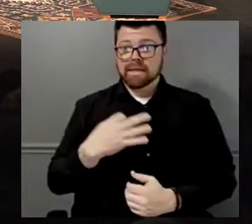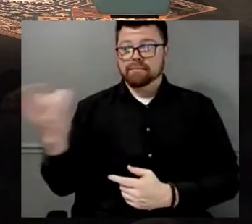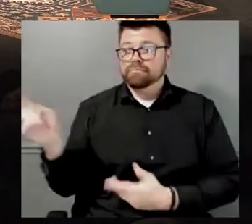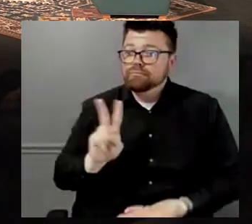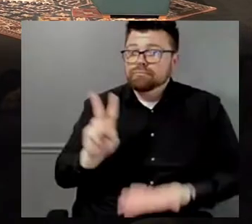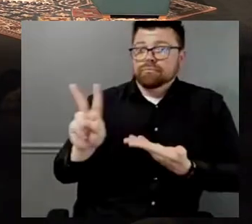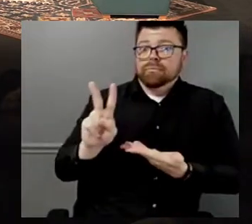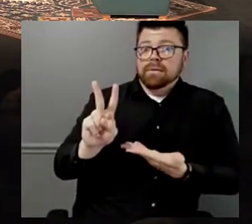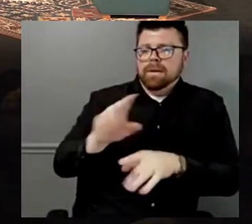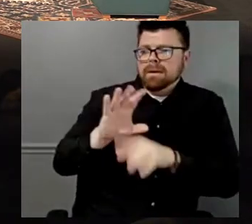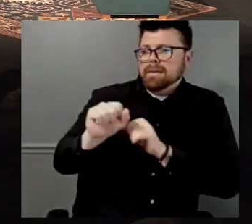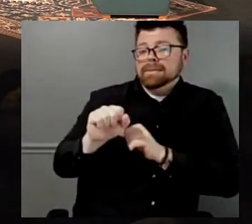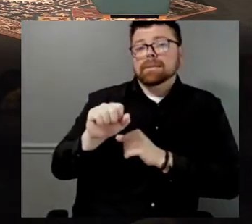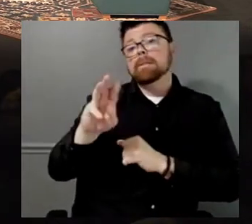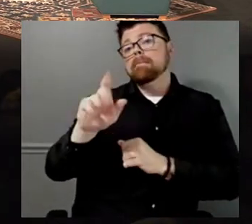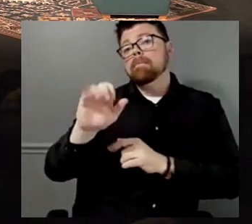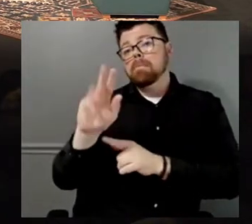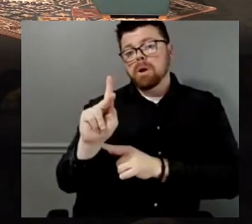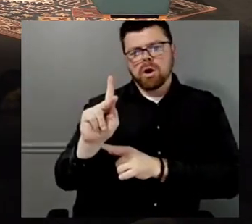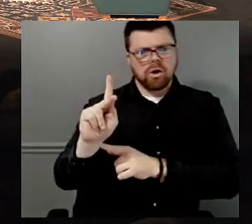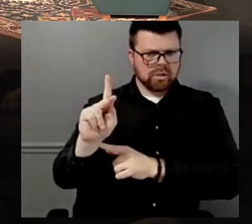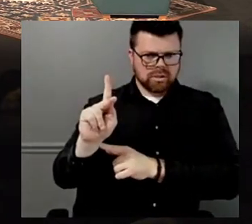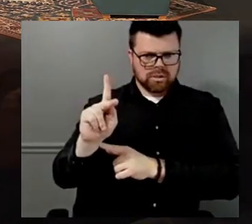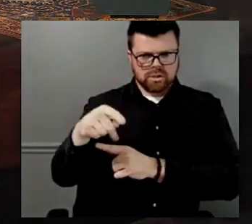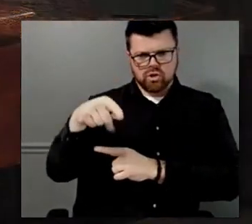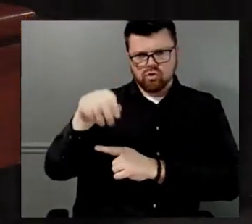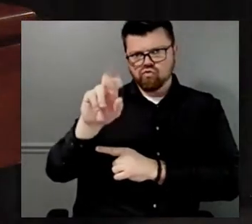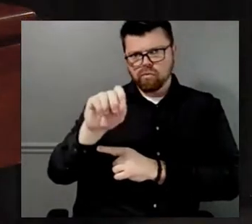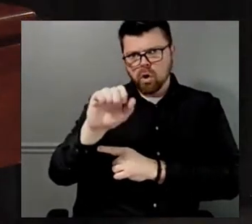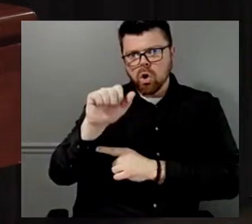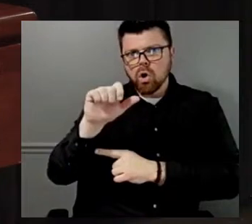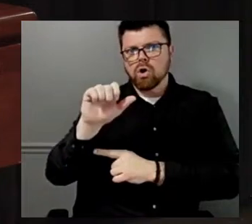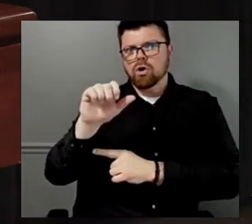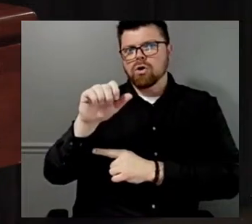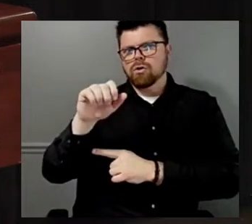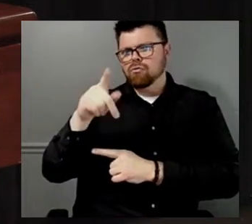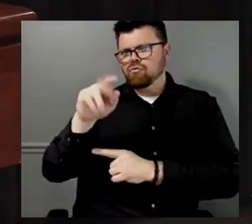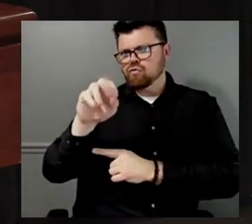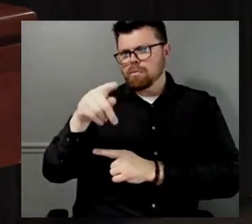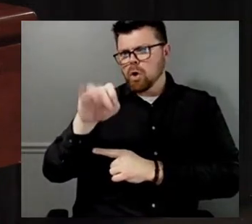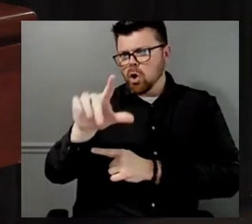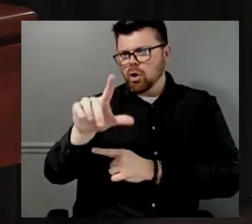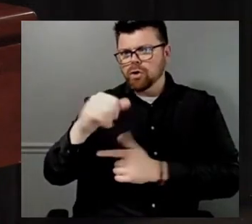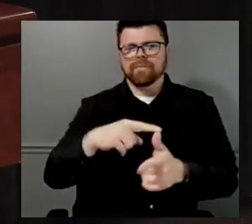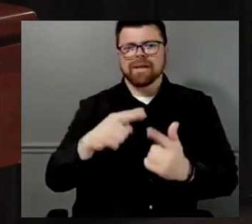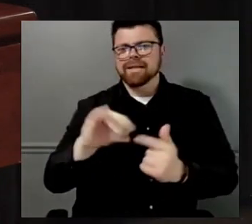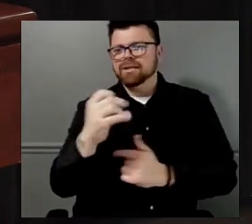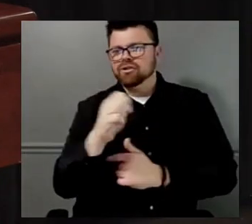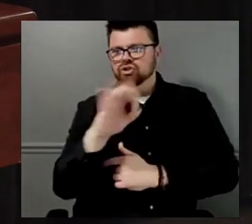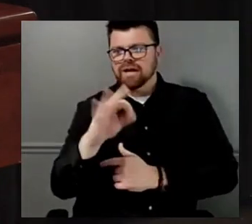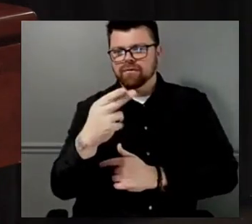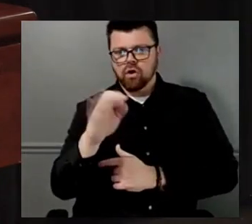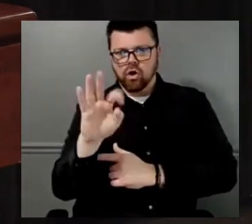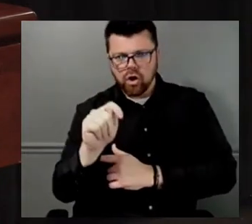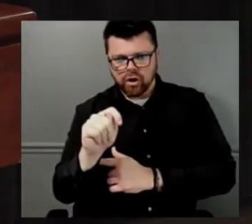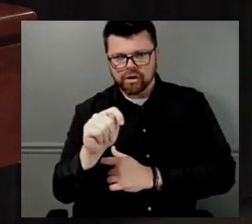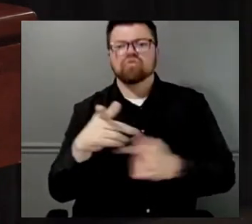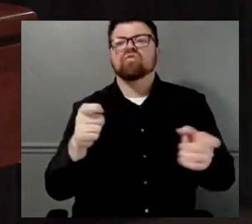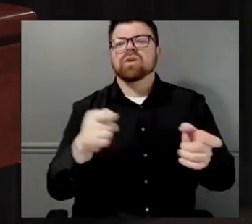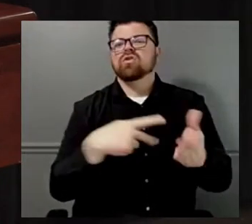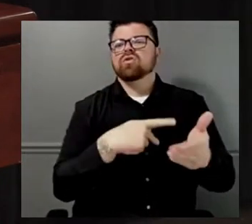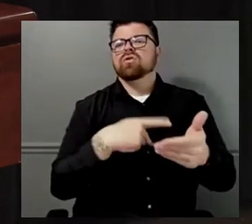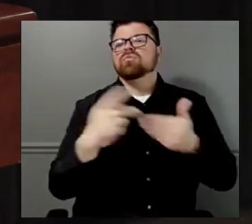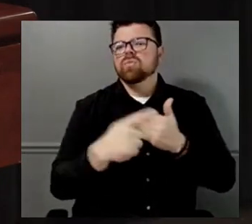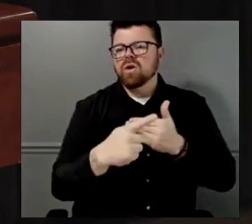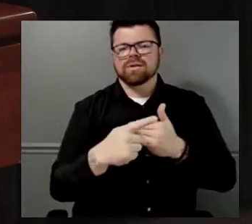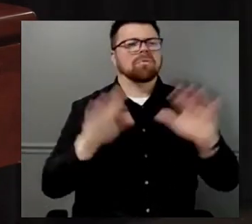work, Mark Ruppel, a program officer, and Jeff Hardwick, who is the director of our public programs, because they have done a wonderful job helping us